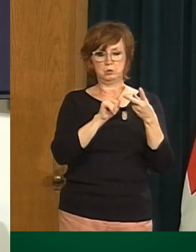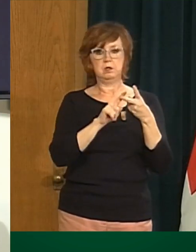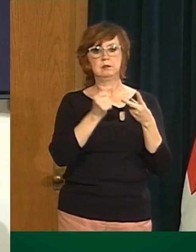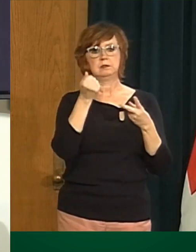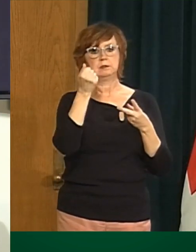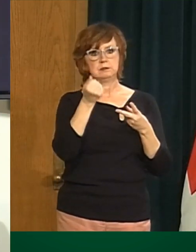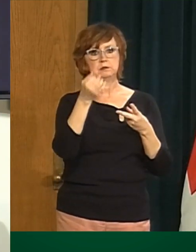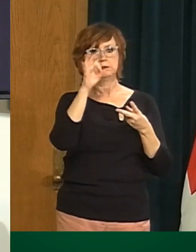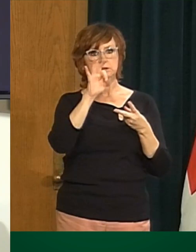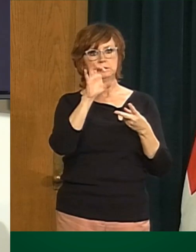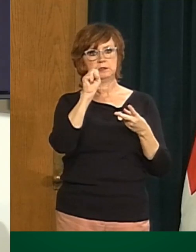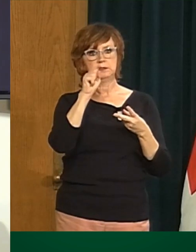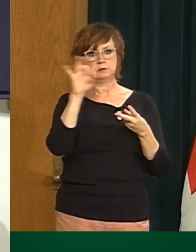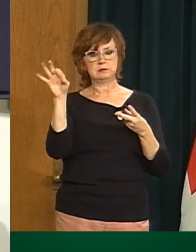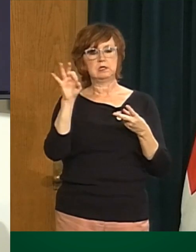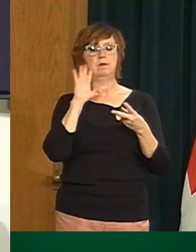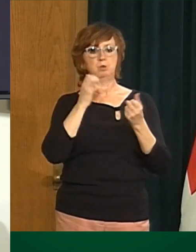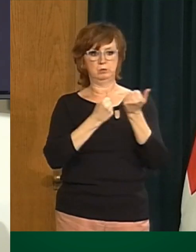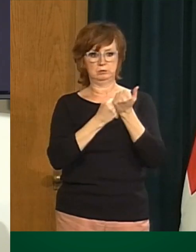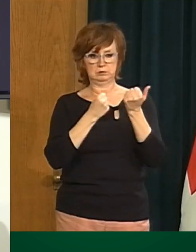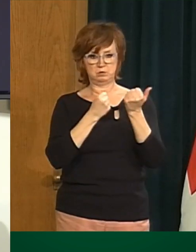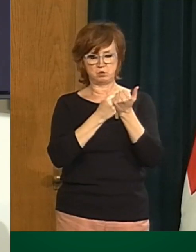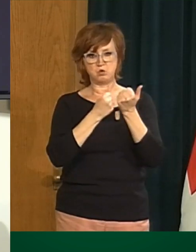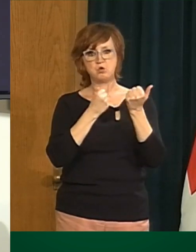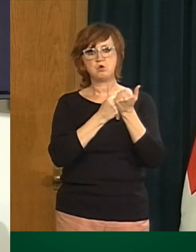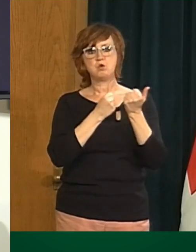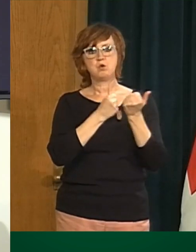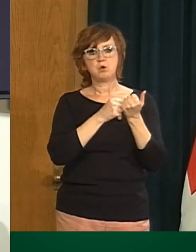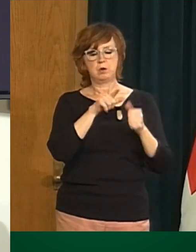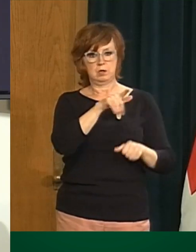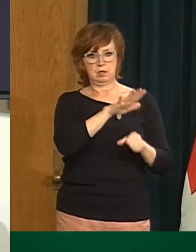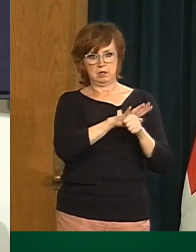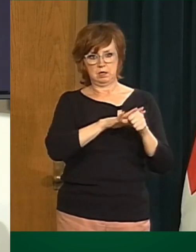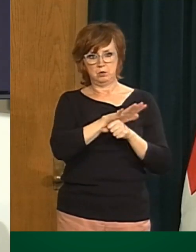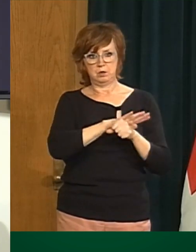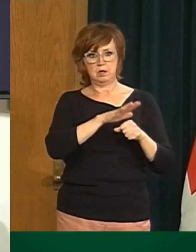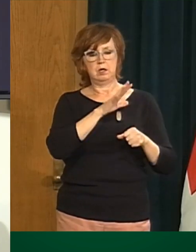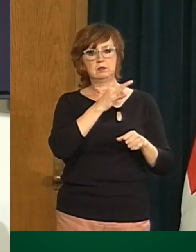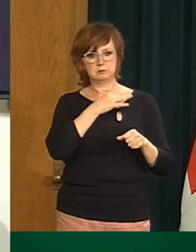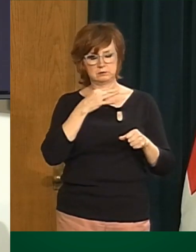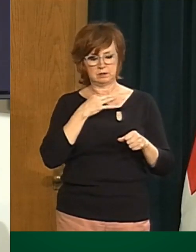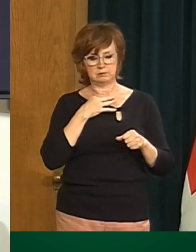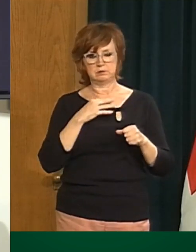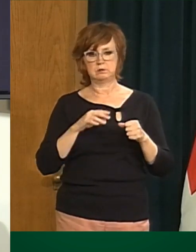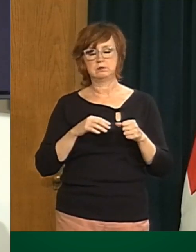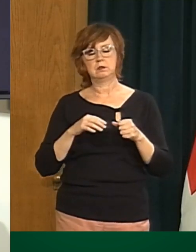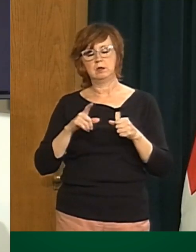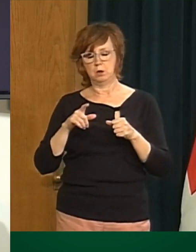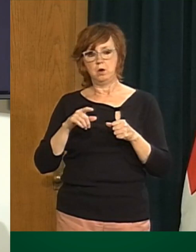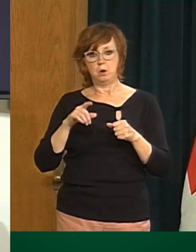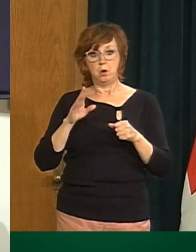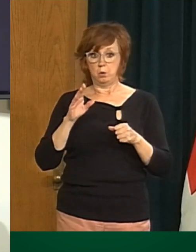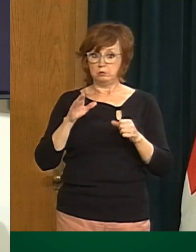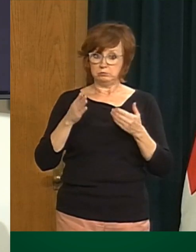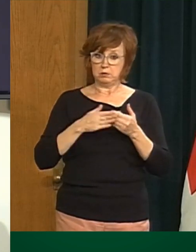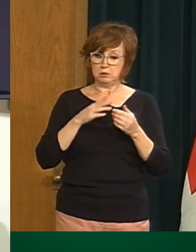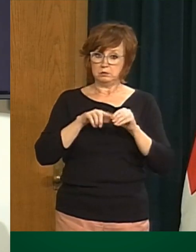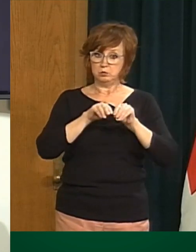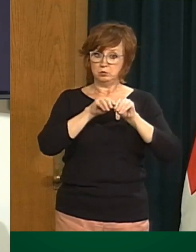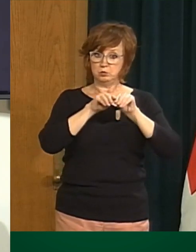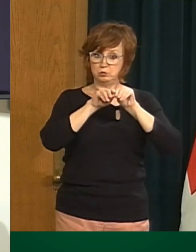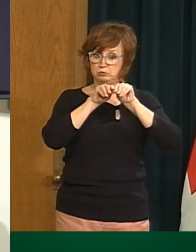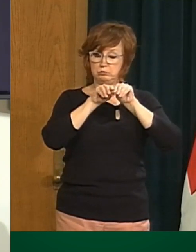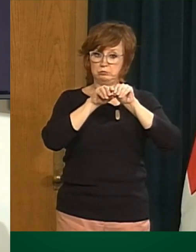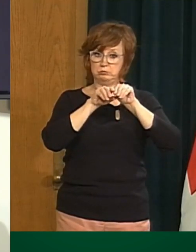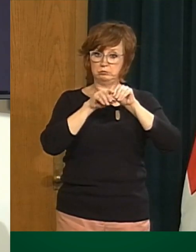available to support the Loche area remotely. These resources can be rapidly deployed across the entire Northwest as communities